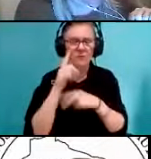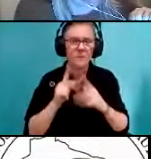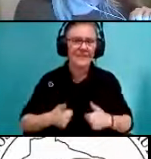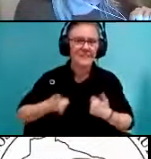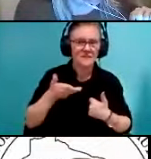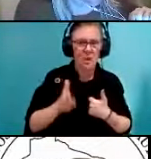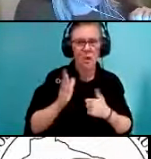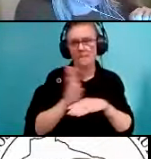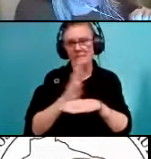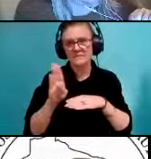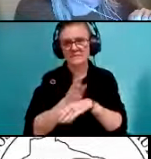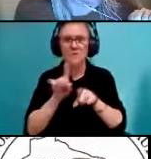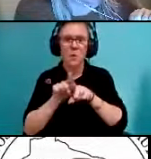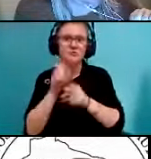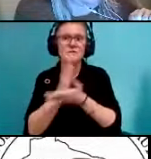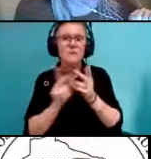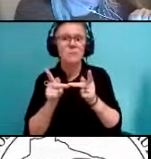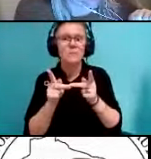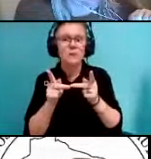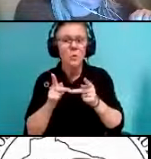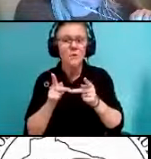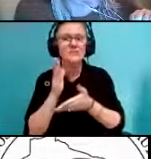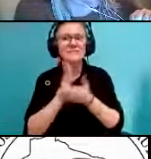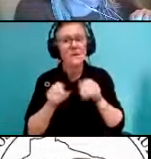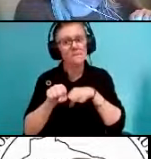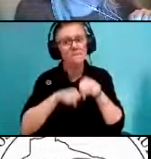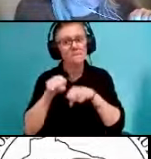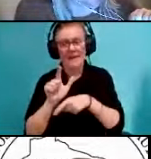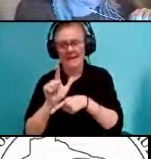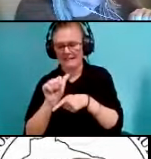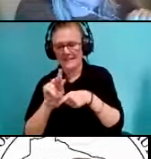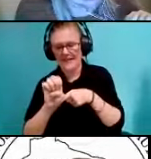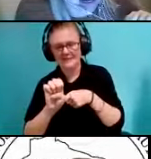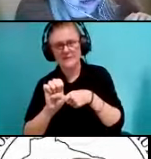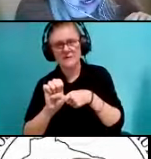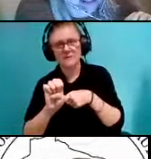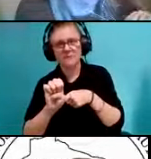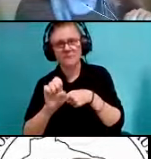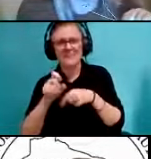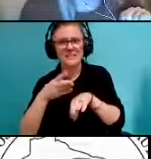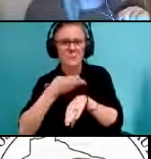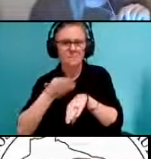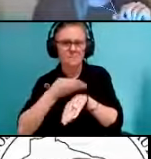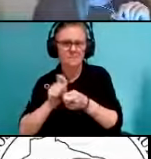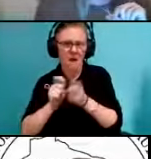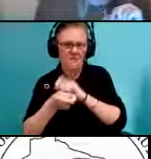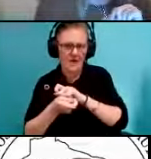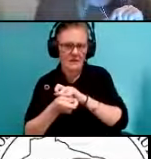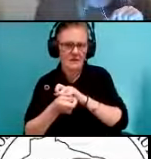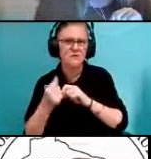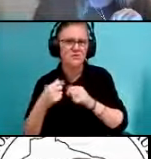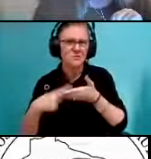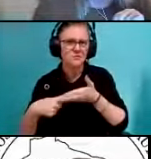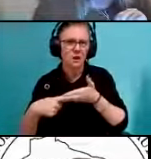businesses. And then in some locations, there are bike lanes that may need to be modified. And so we'll continue to